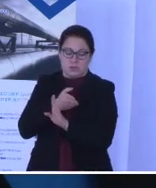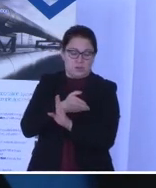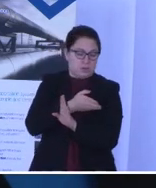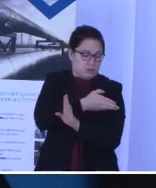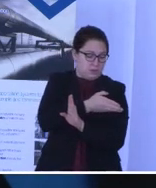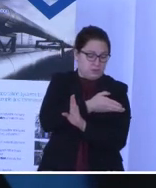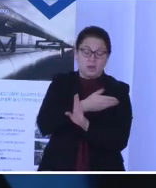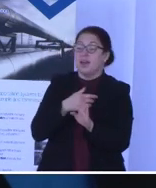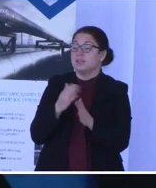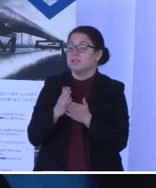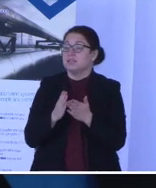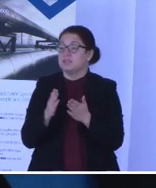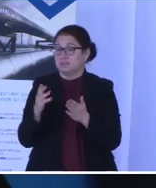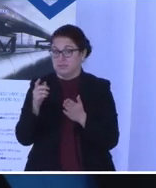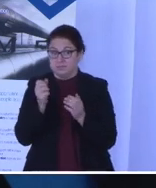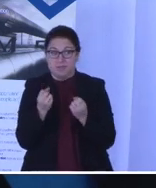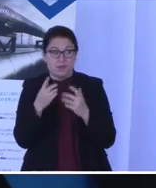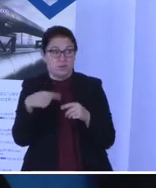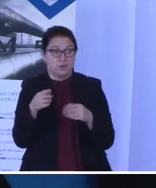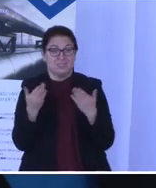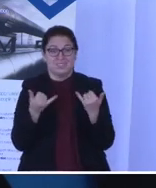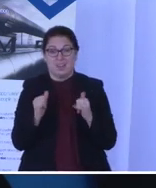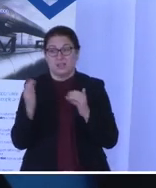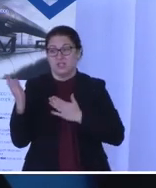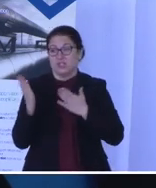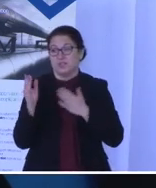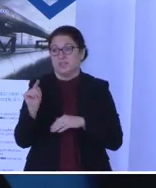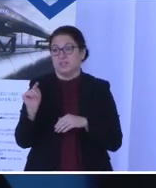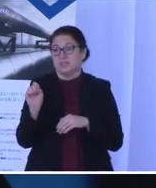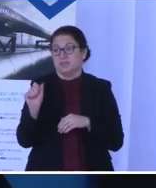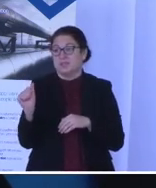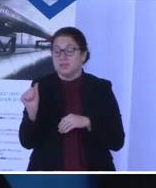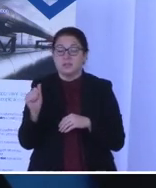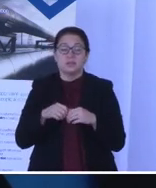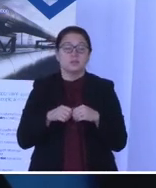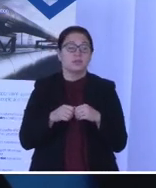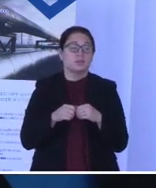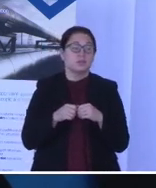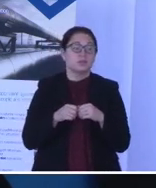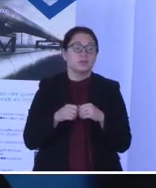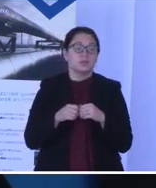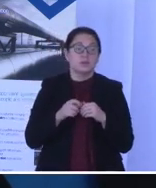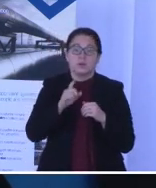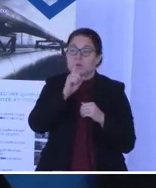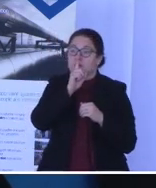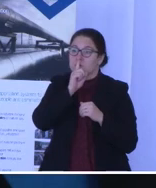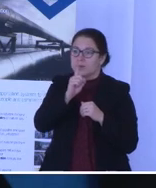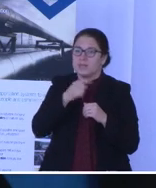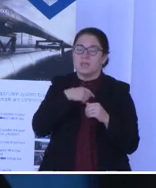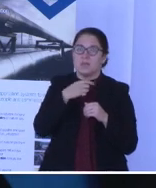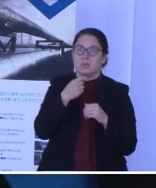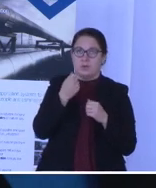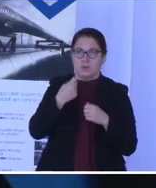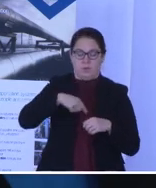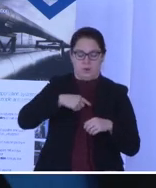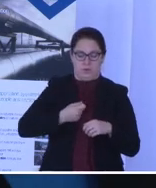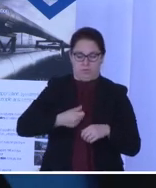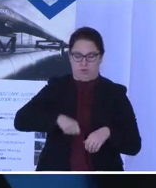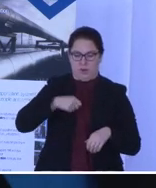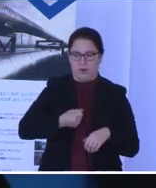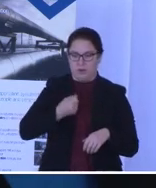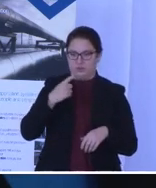serving in TSA. All of us are driven by pride in our mission and the truly noble work that we do, with an